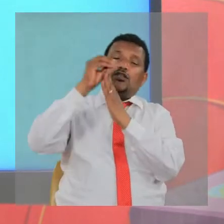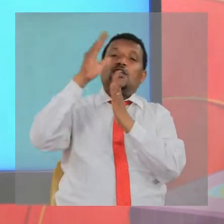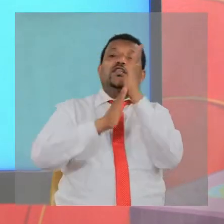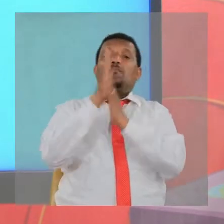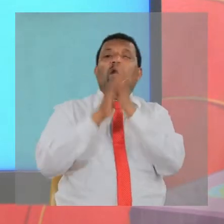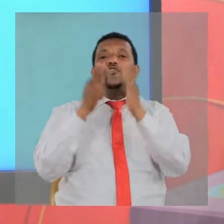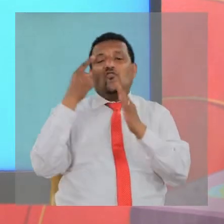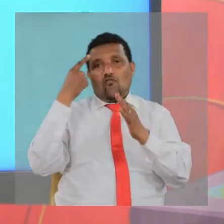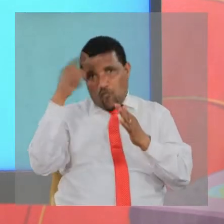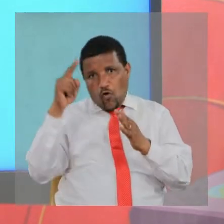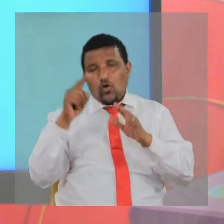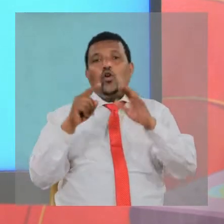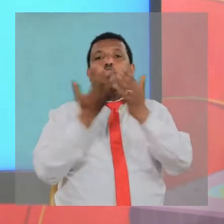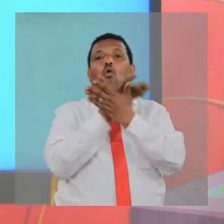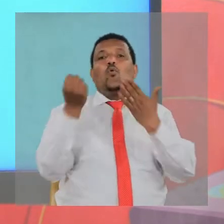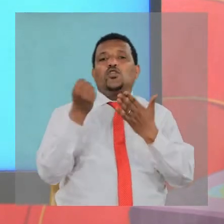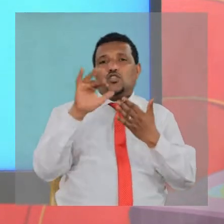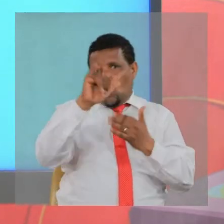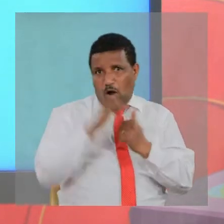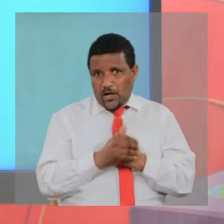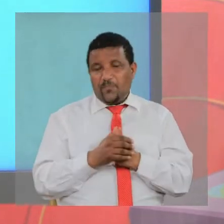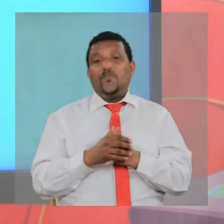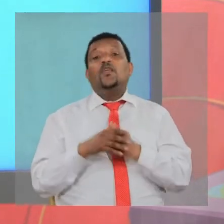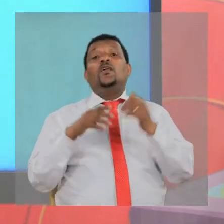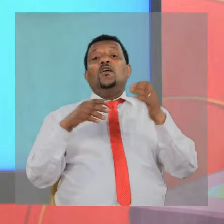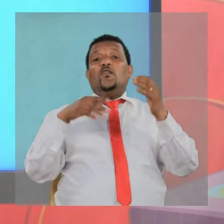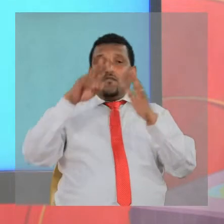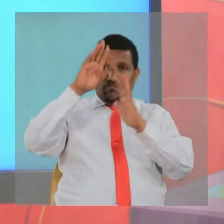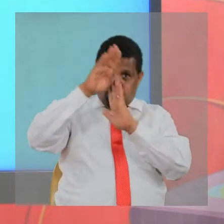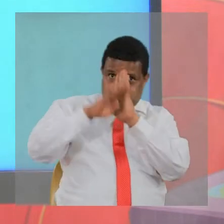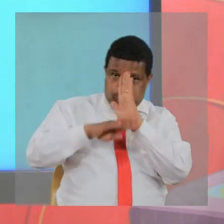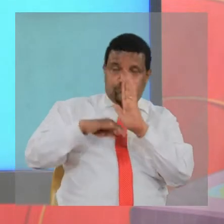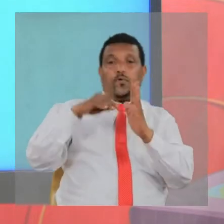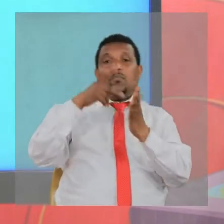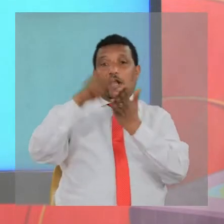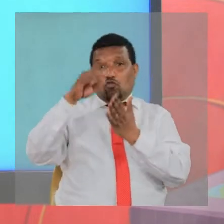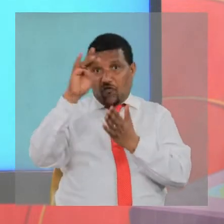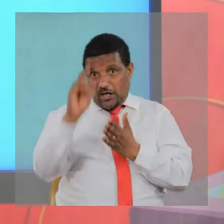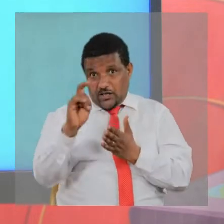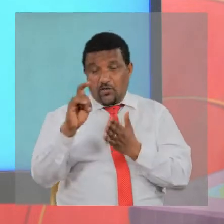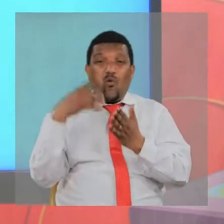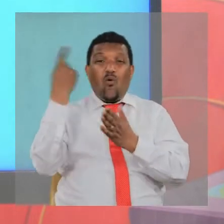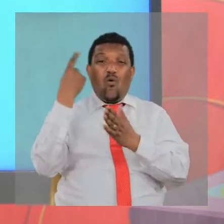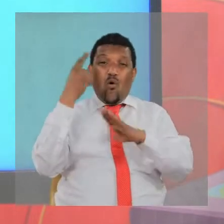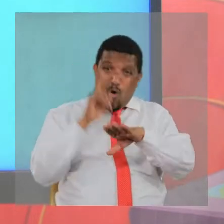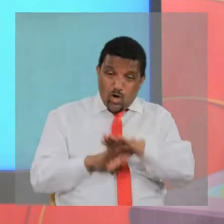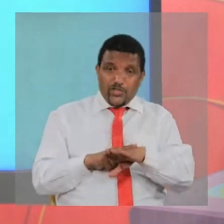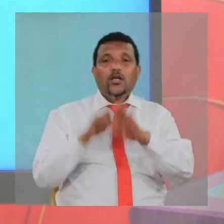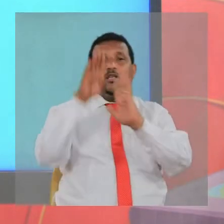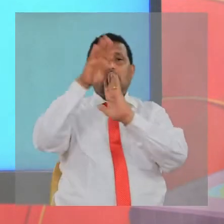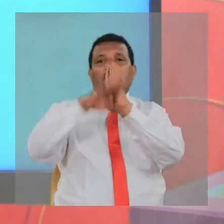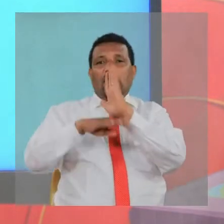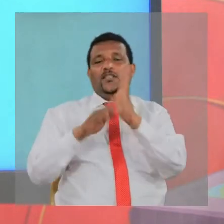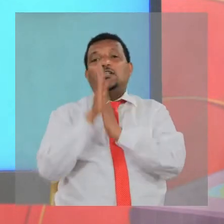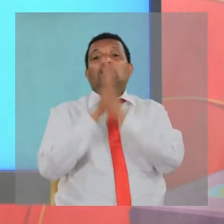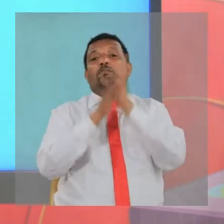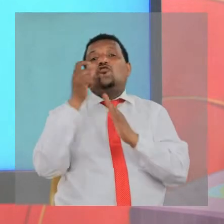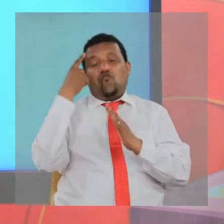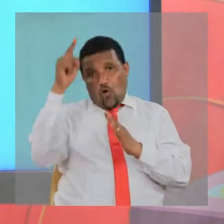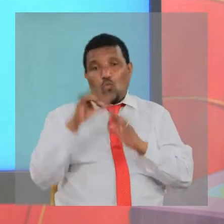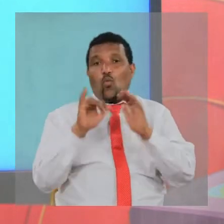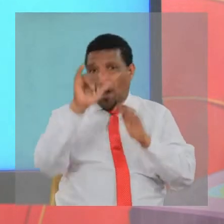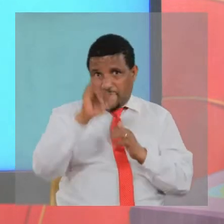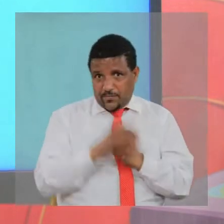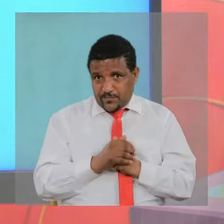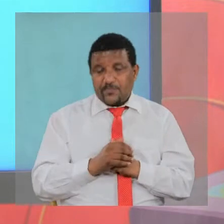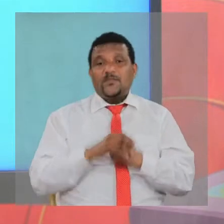demand for commodity Y, and a fall in the price of X will always decline the demand for